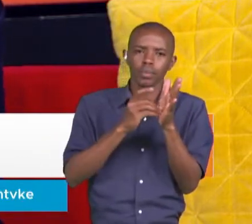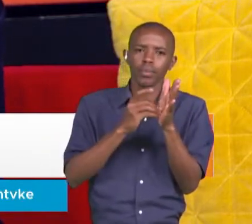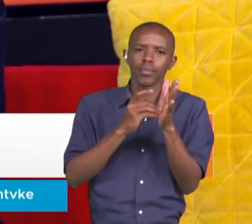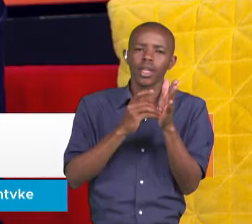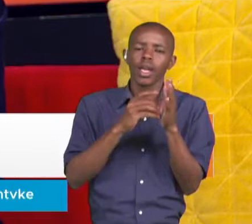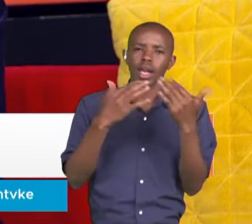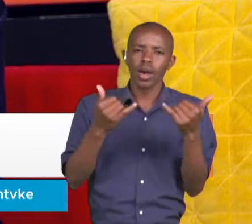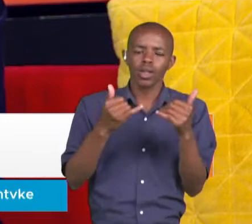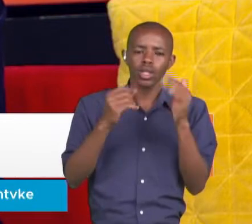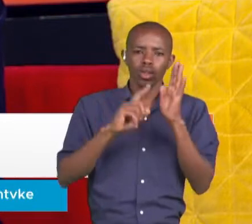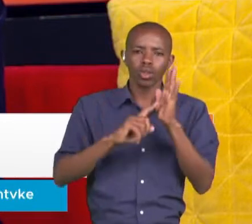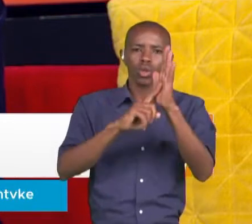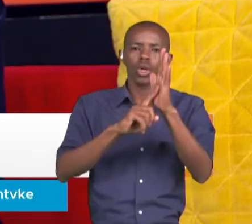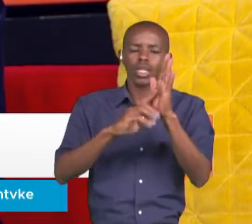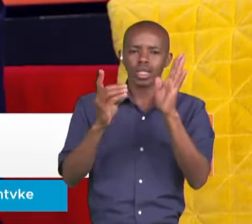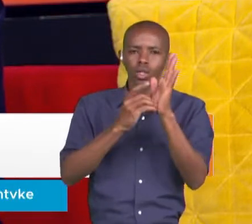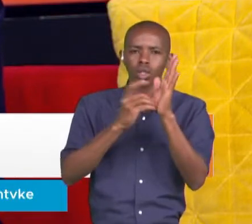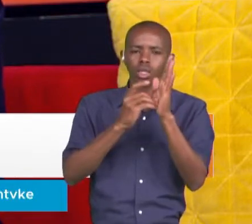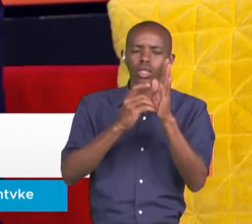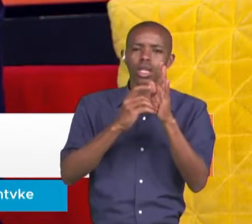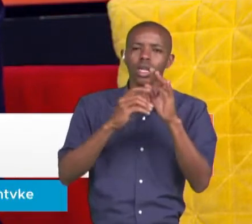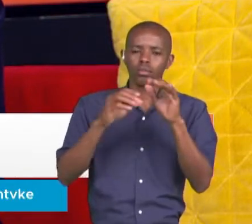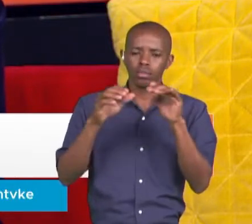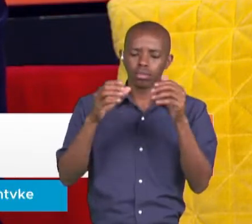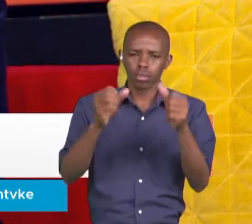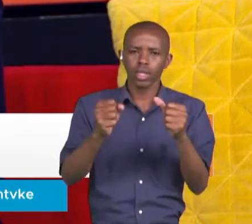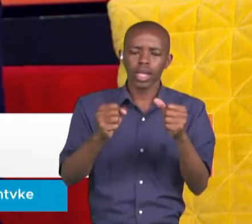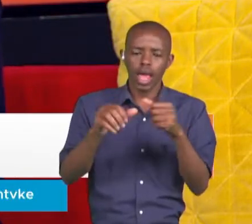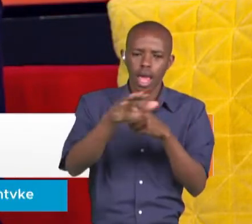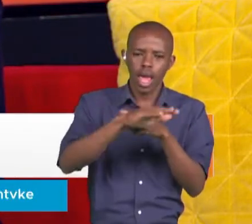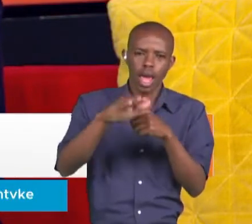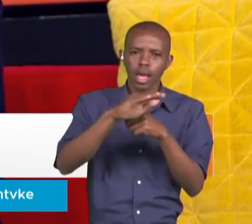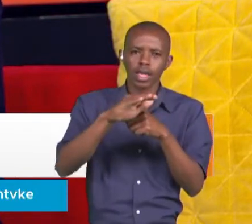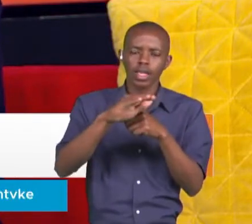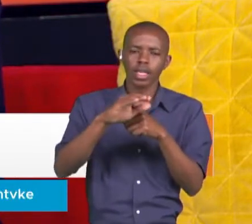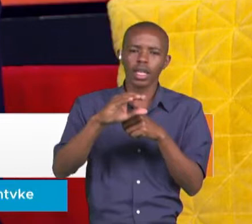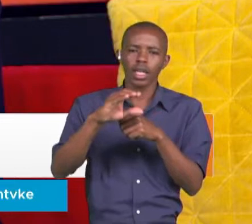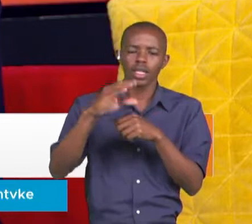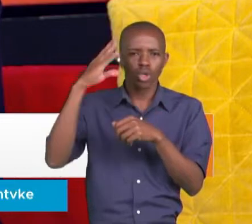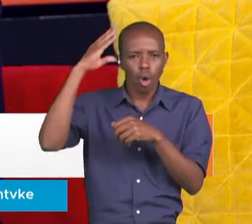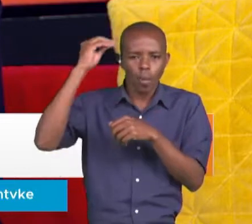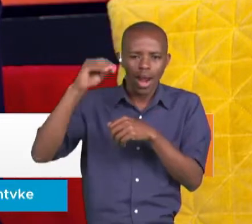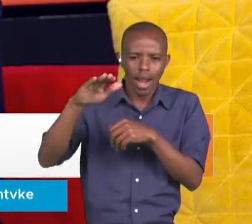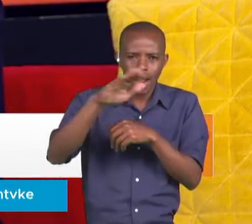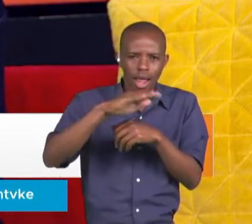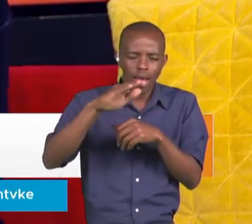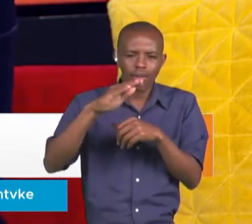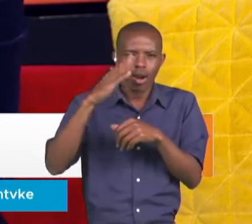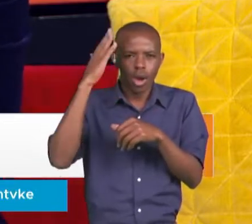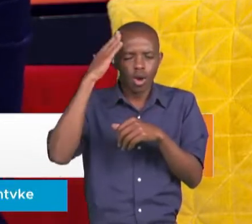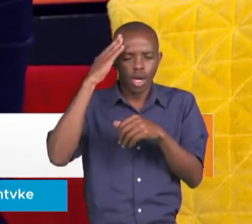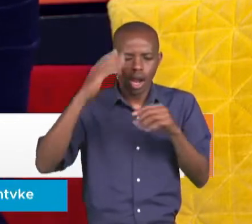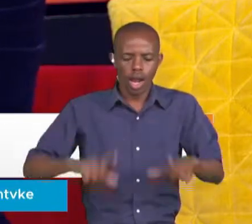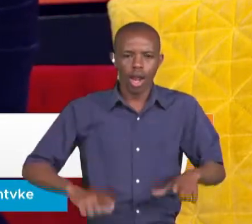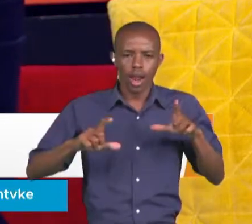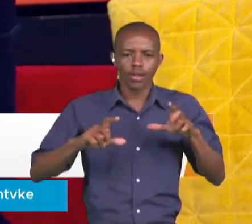Intelligence sources revealed that the doctors were being held in restricted area somewhere in Jubaland, Somalia, where they had been spotted alive. In